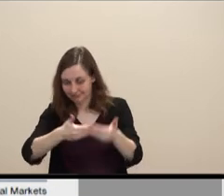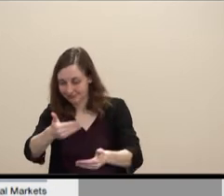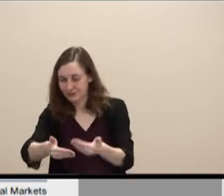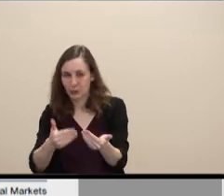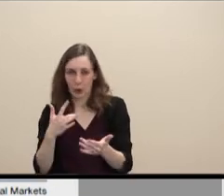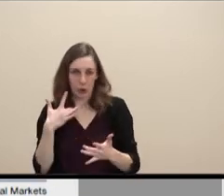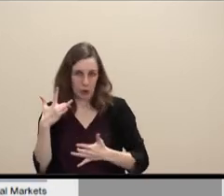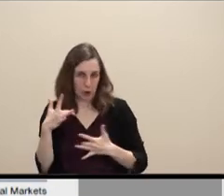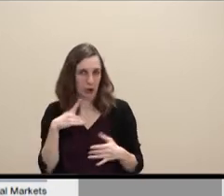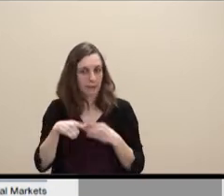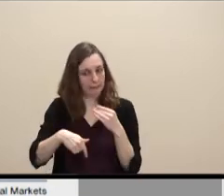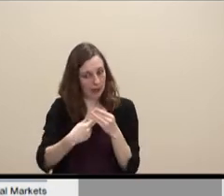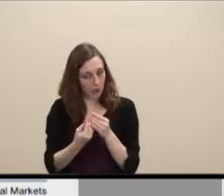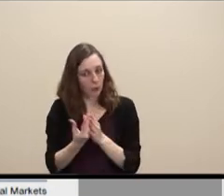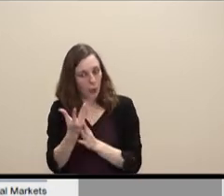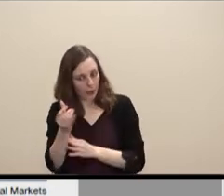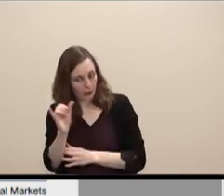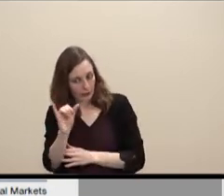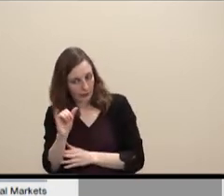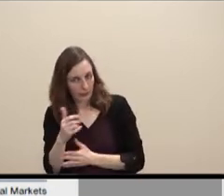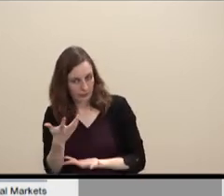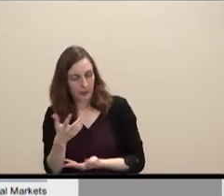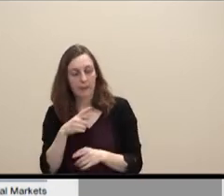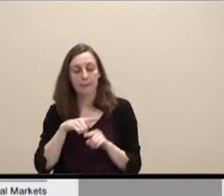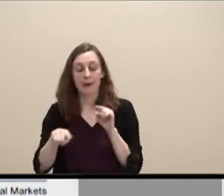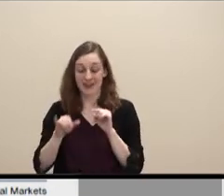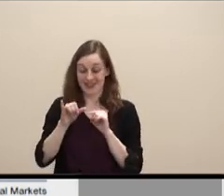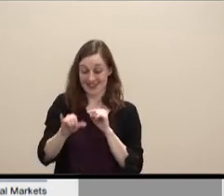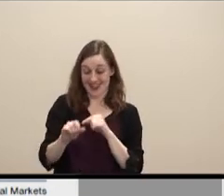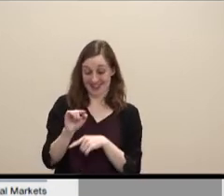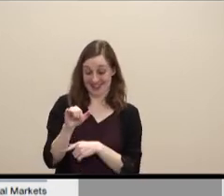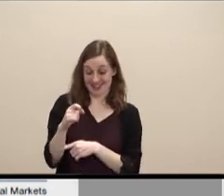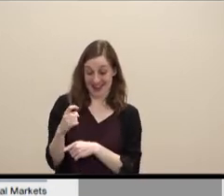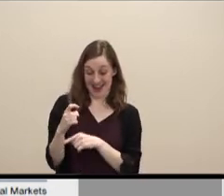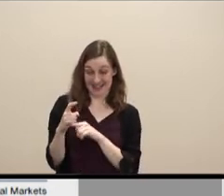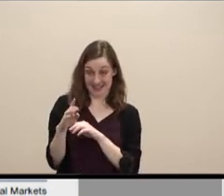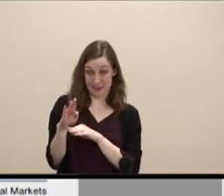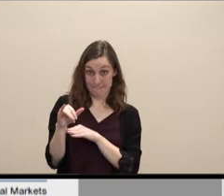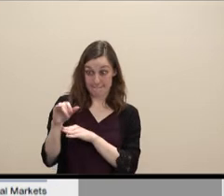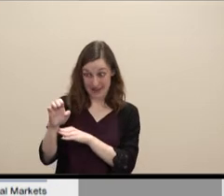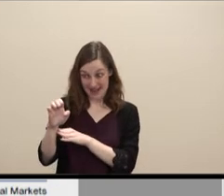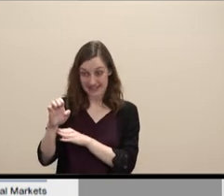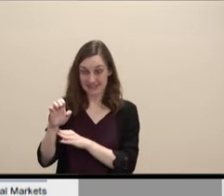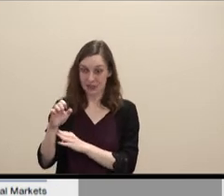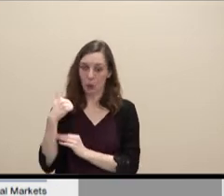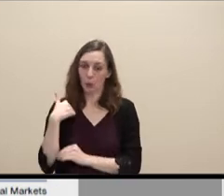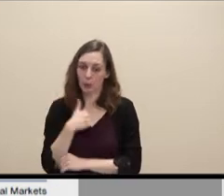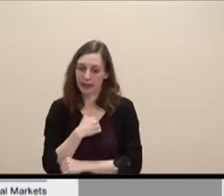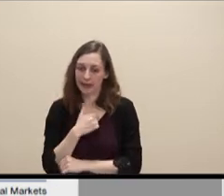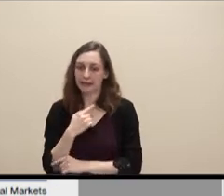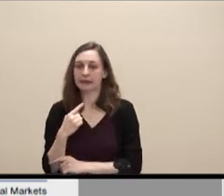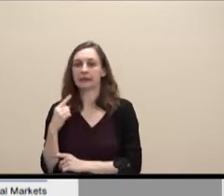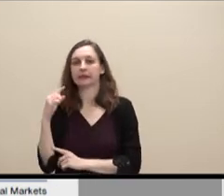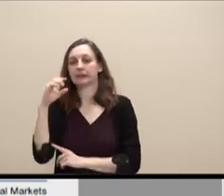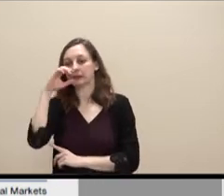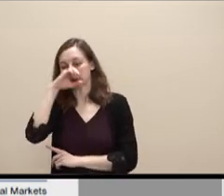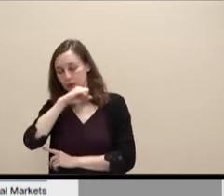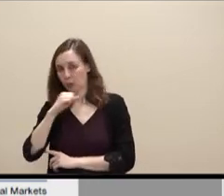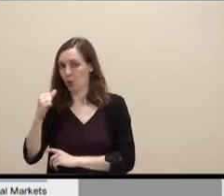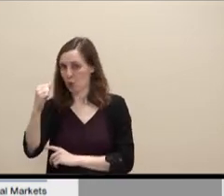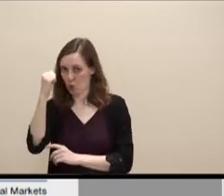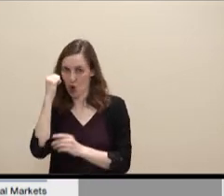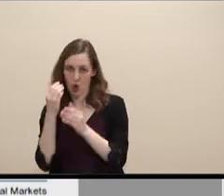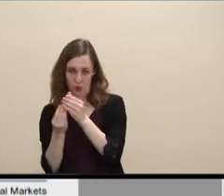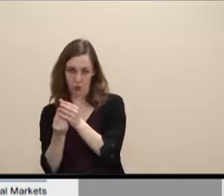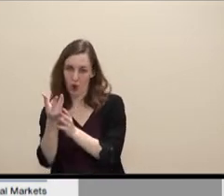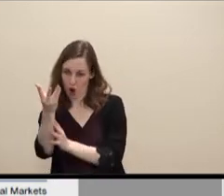over growth. So for next year, we're assuming that that tax base, to be conservative, does not grow. But then in the following years,